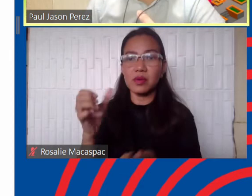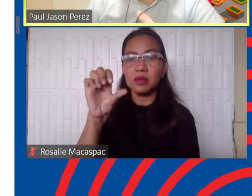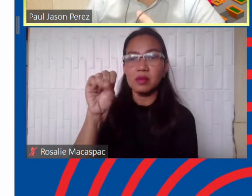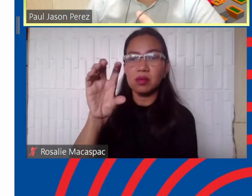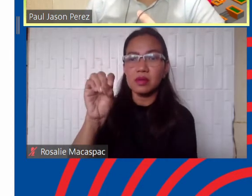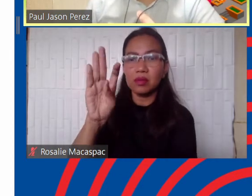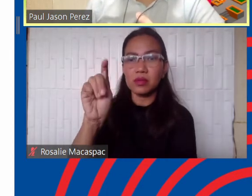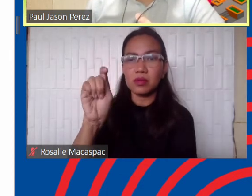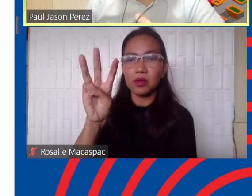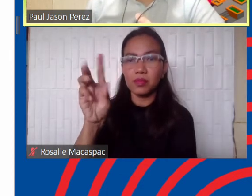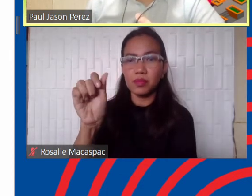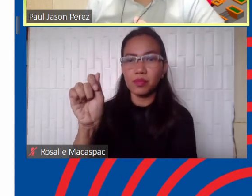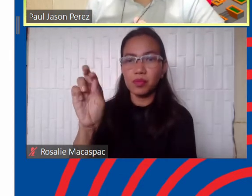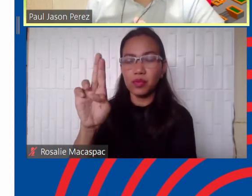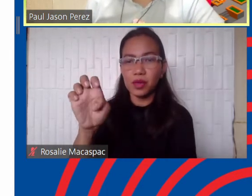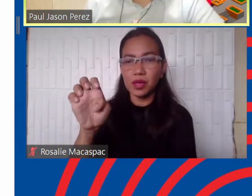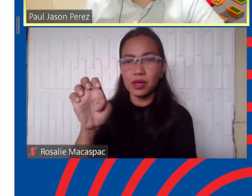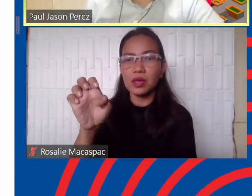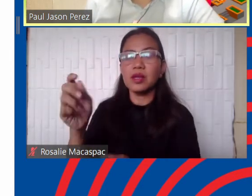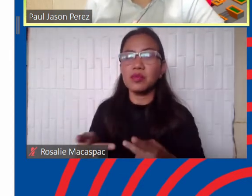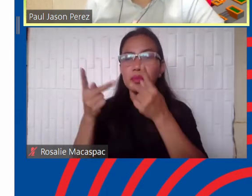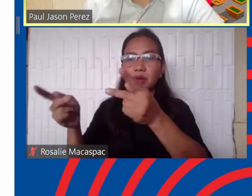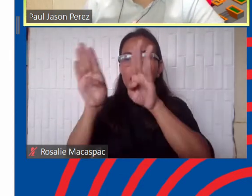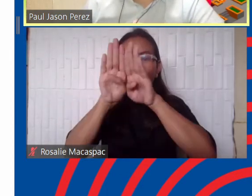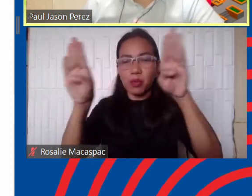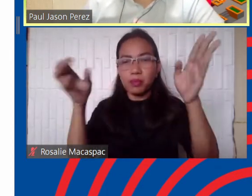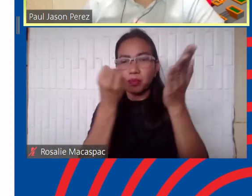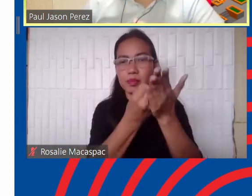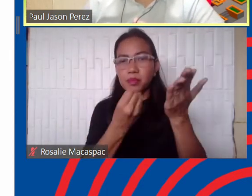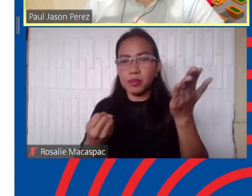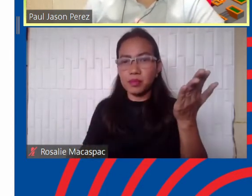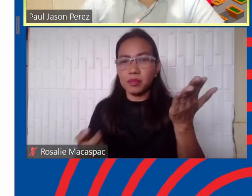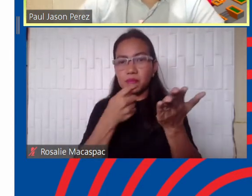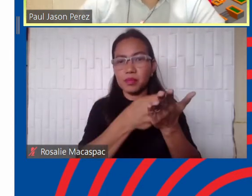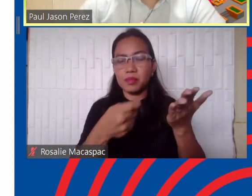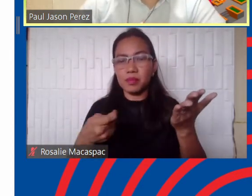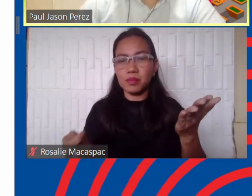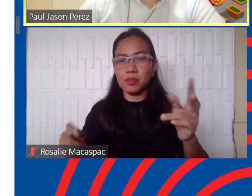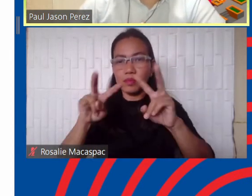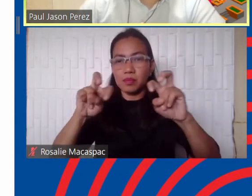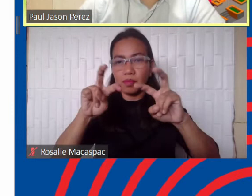also provide open source tools that the researchers can use.